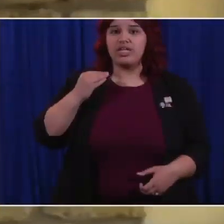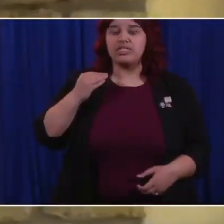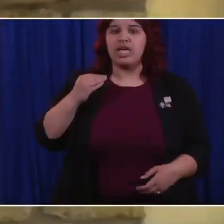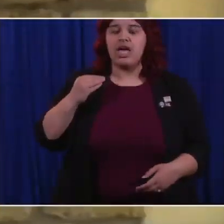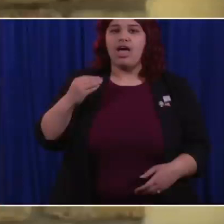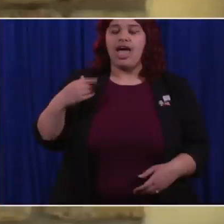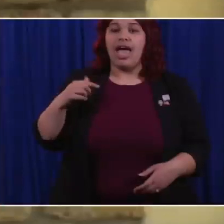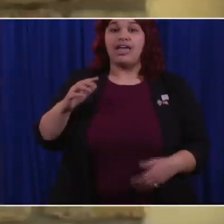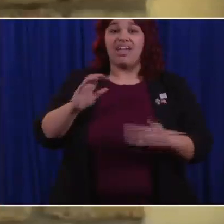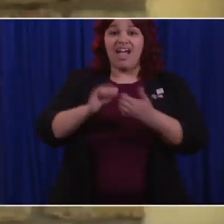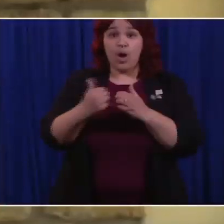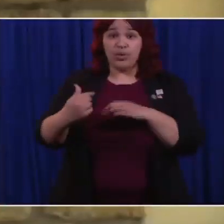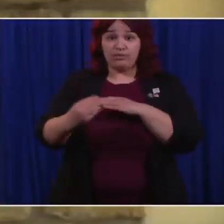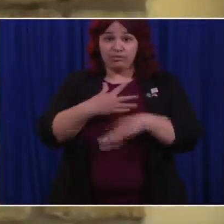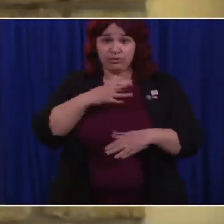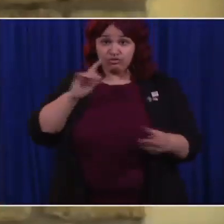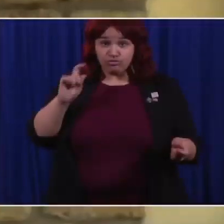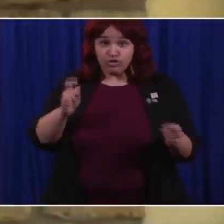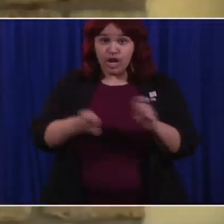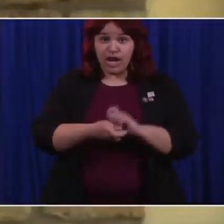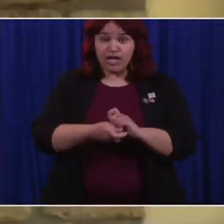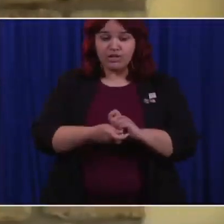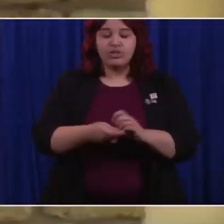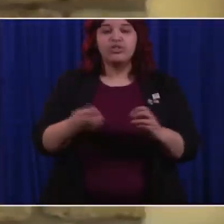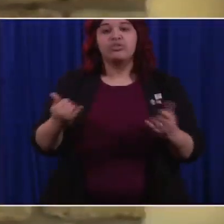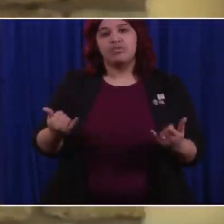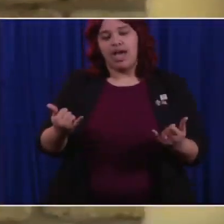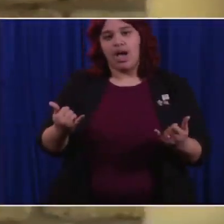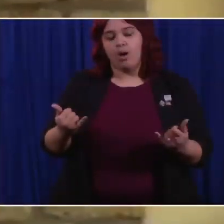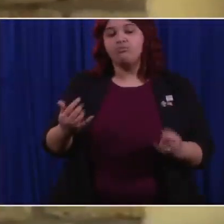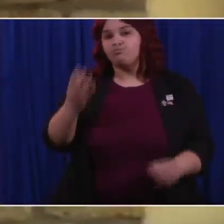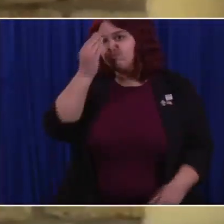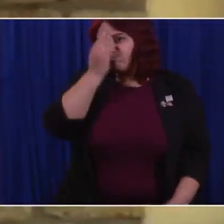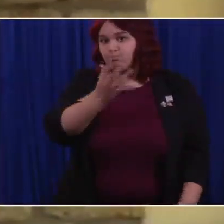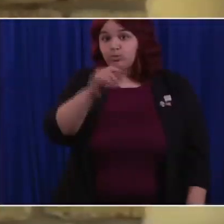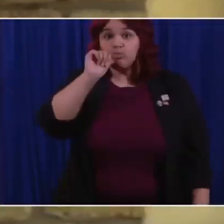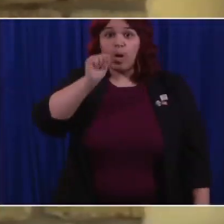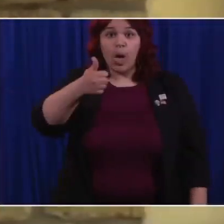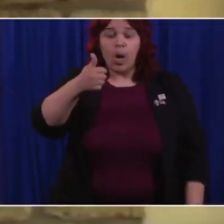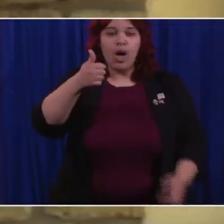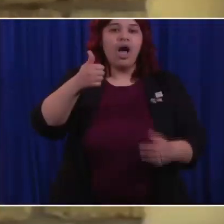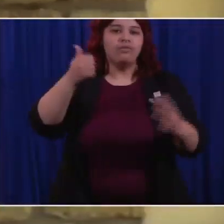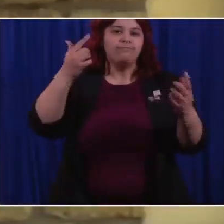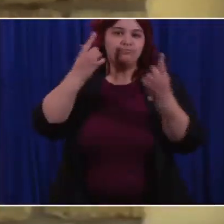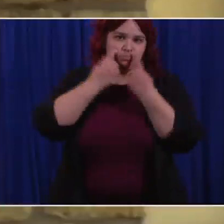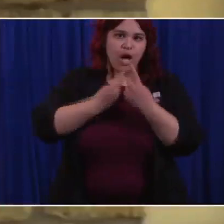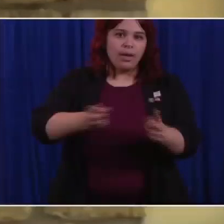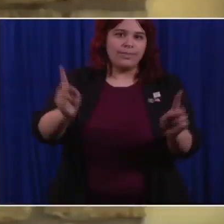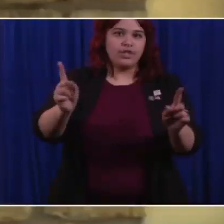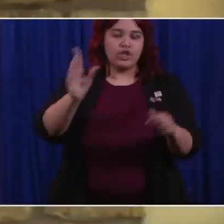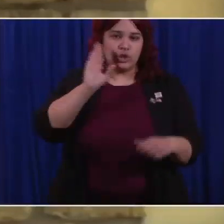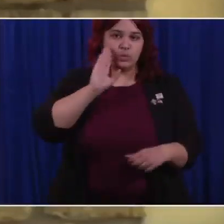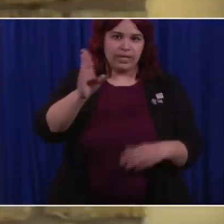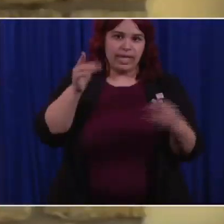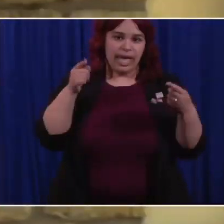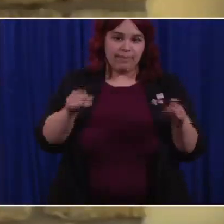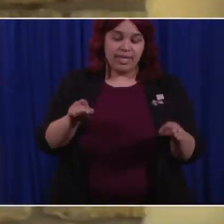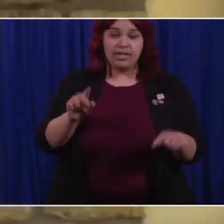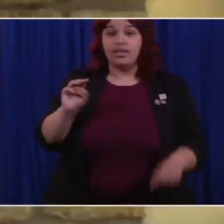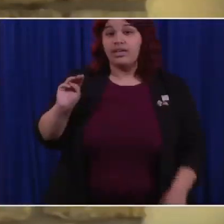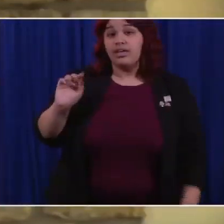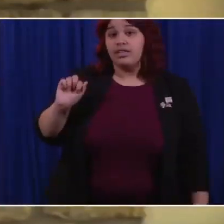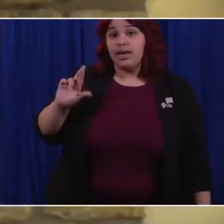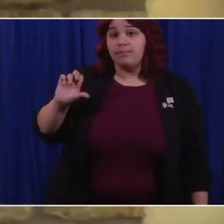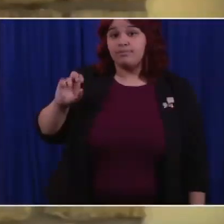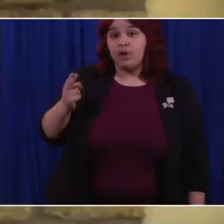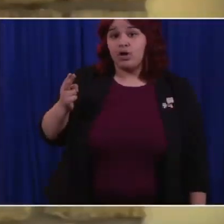I want to announce that I'm going to issue a proclamation tomorrow that marks March 9th as a